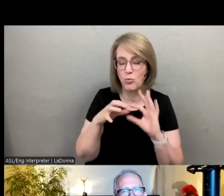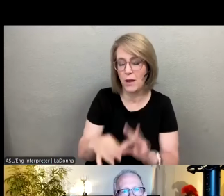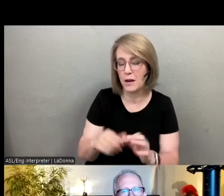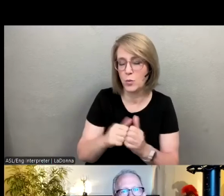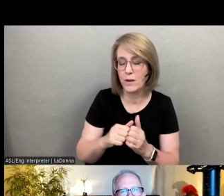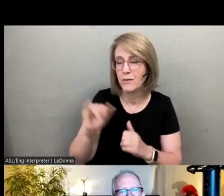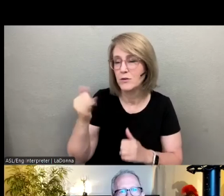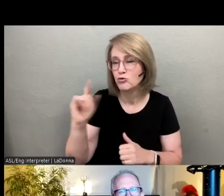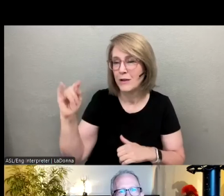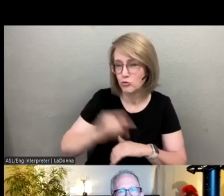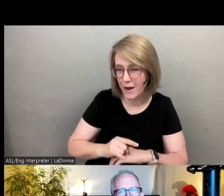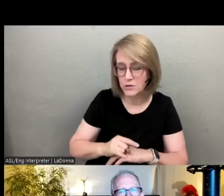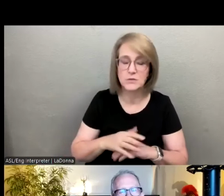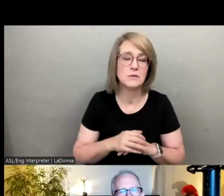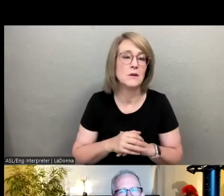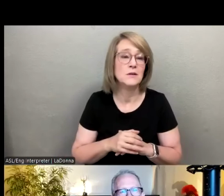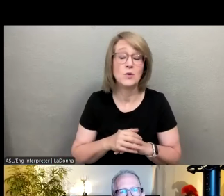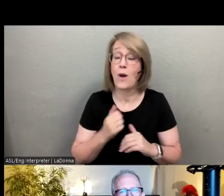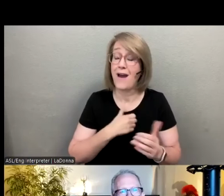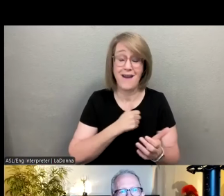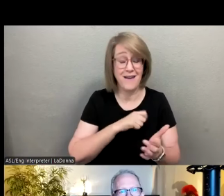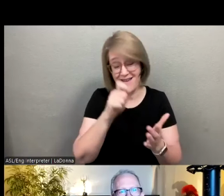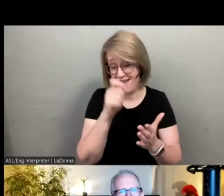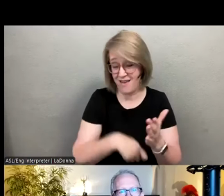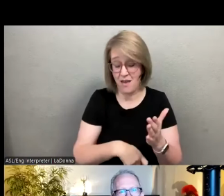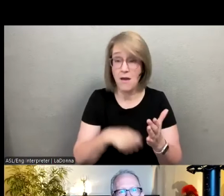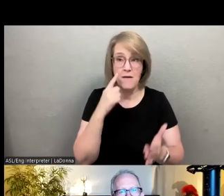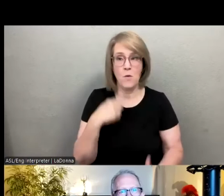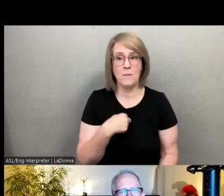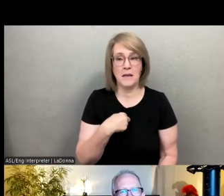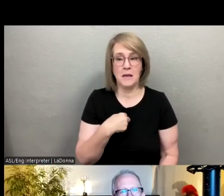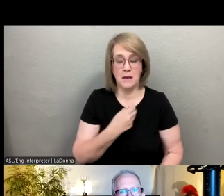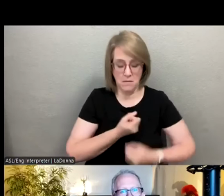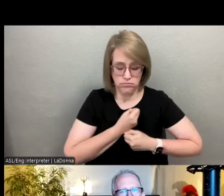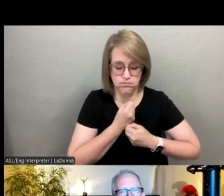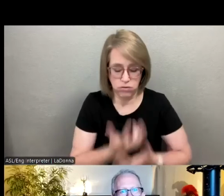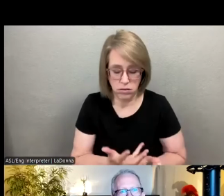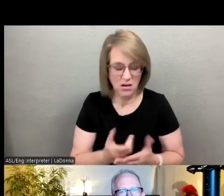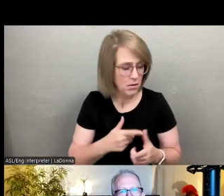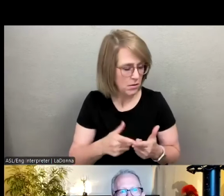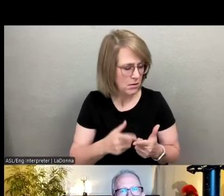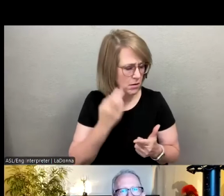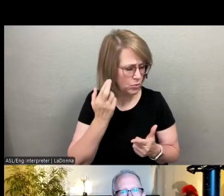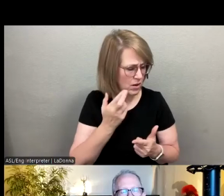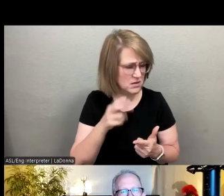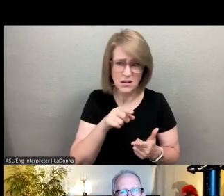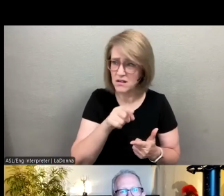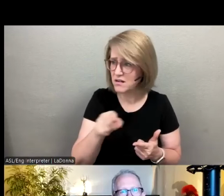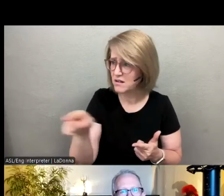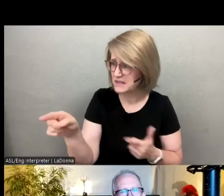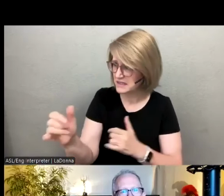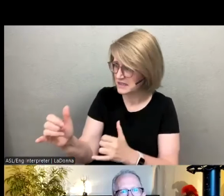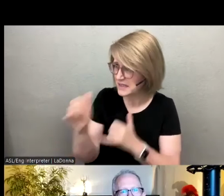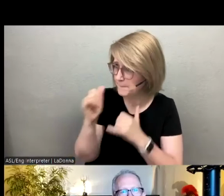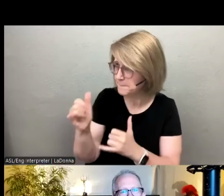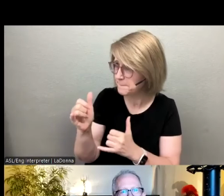did it for me, just to get it out. And then at one point, I realized maybe other people could identify with what I was going